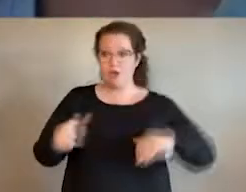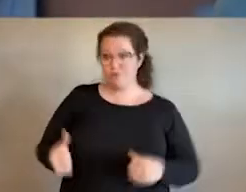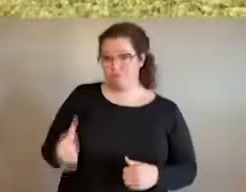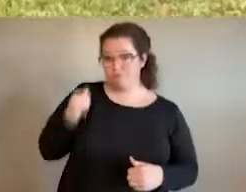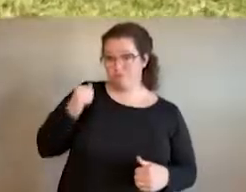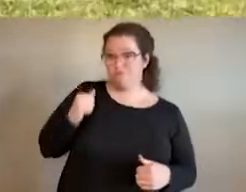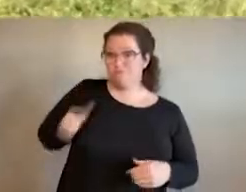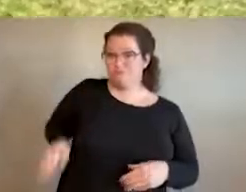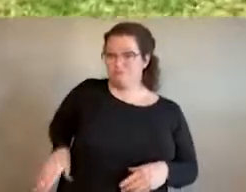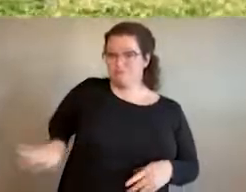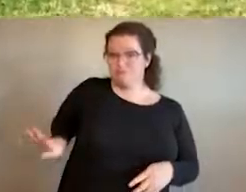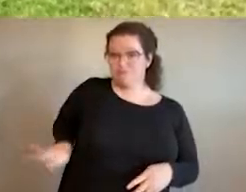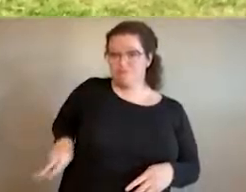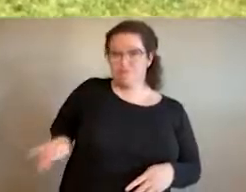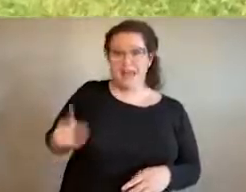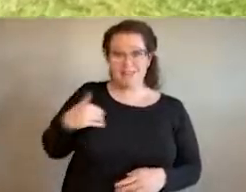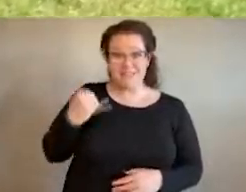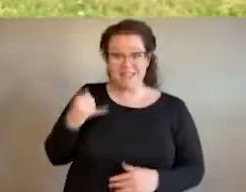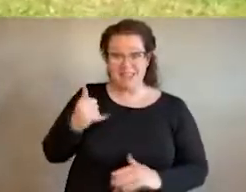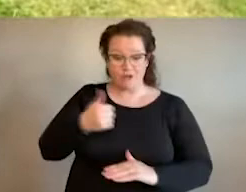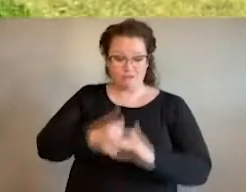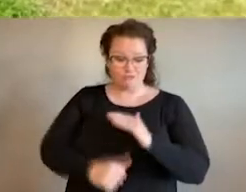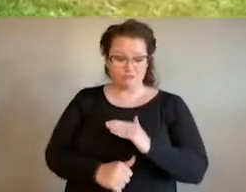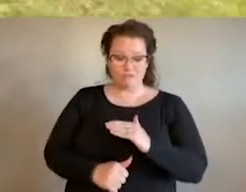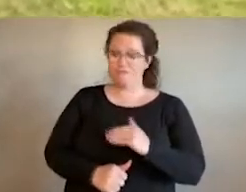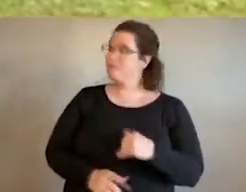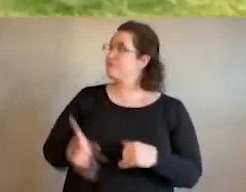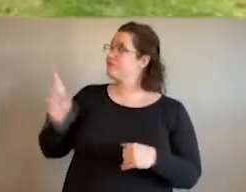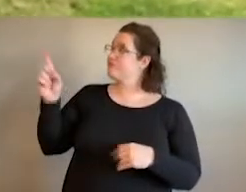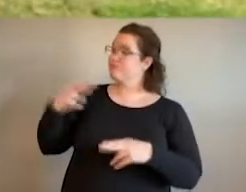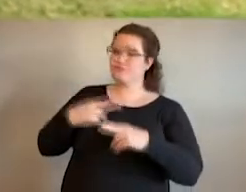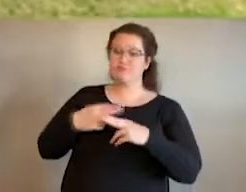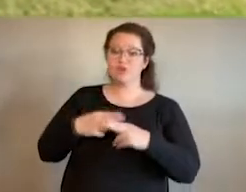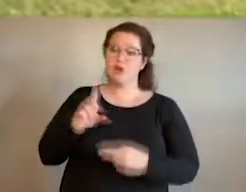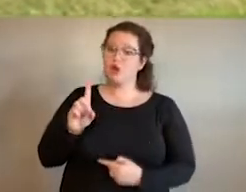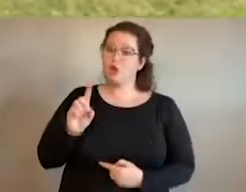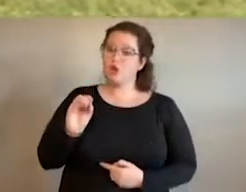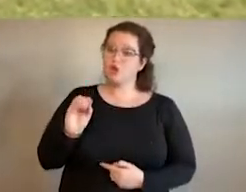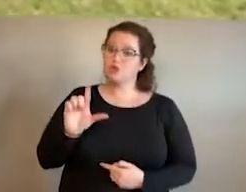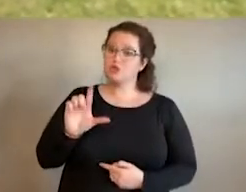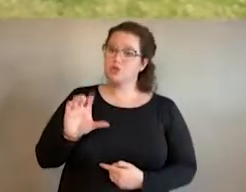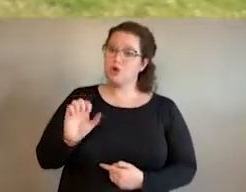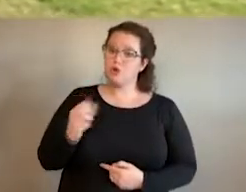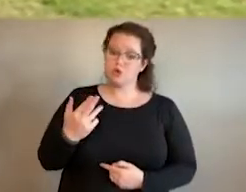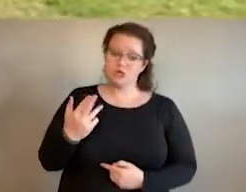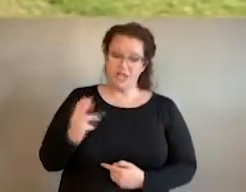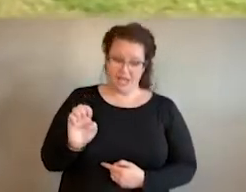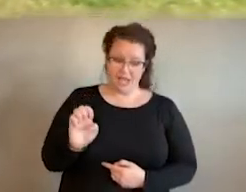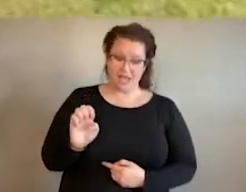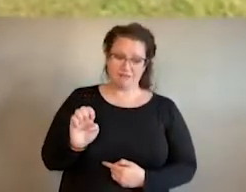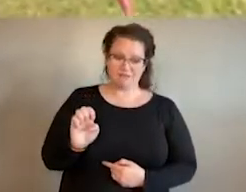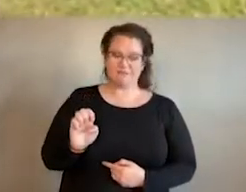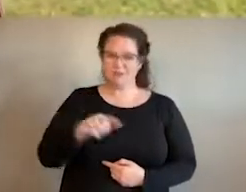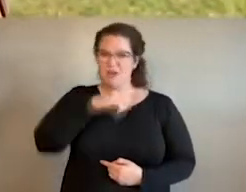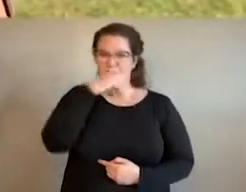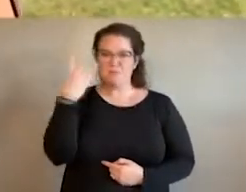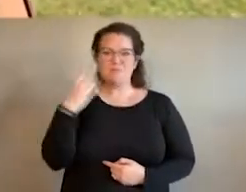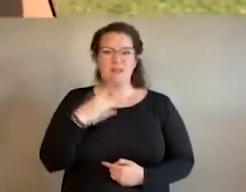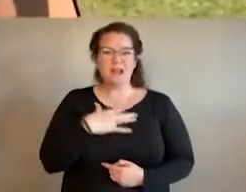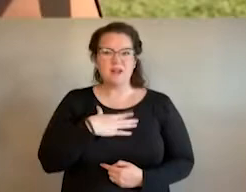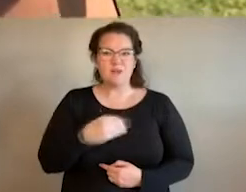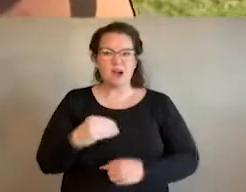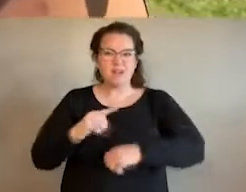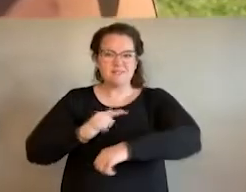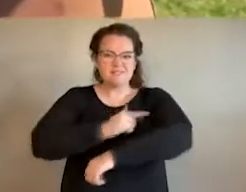feathers. Yeah, this is Dolce. She is a black and white Argentina tegu, and I probably have dirt all over me right now because